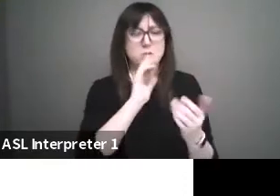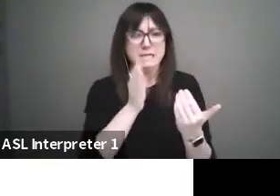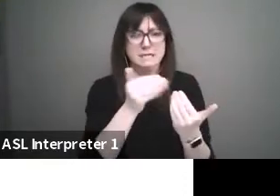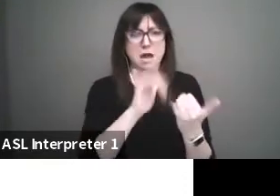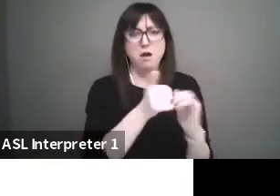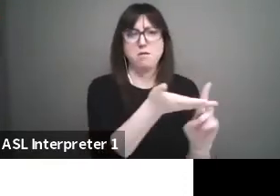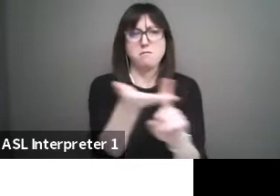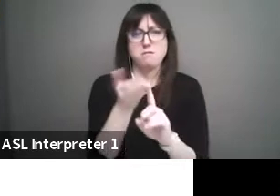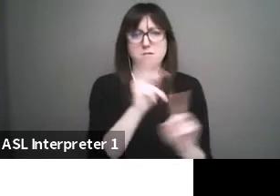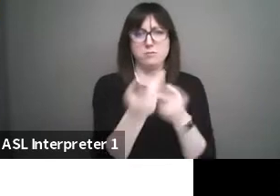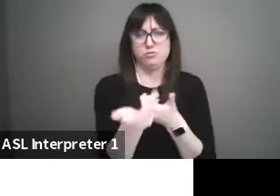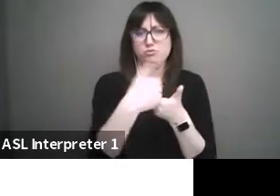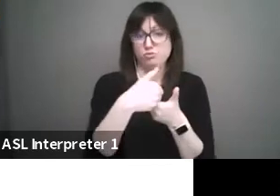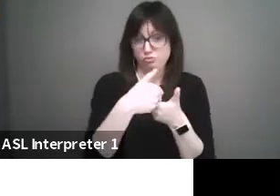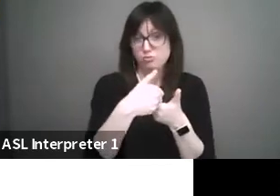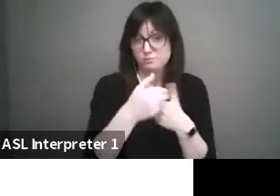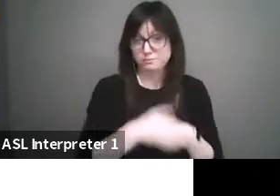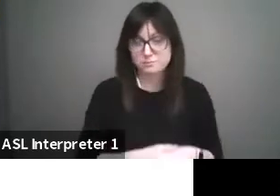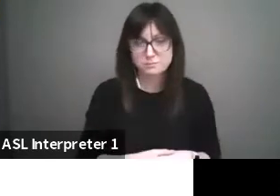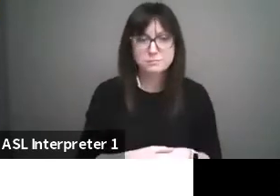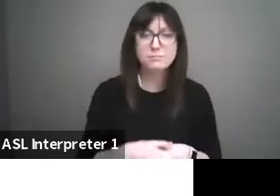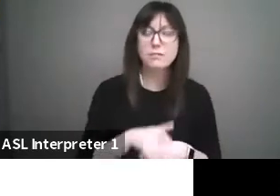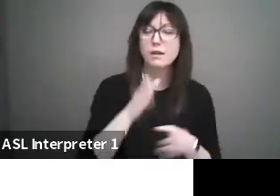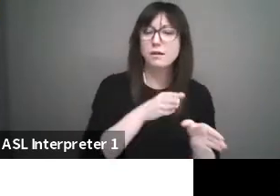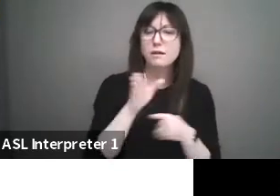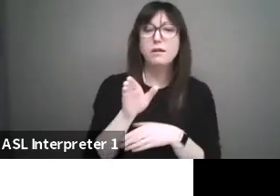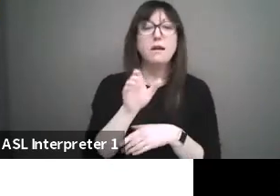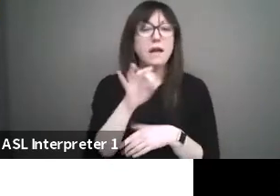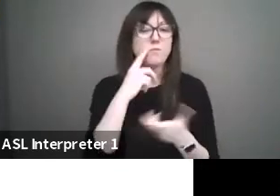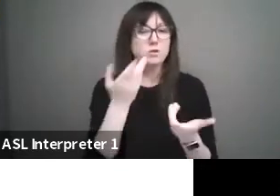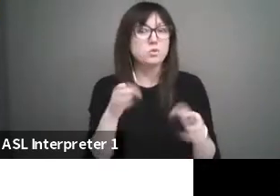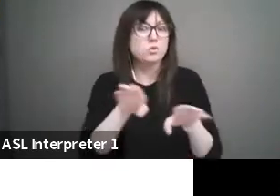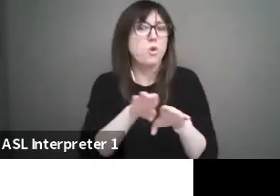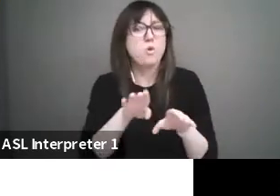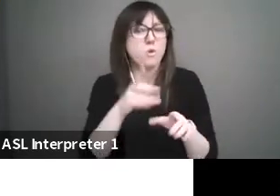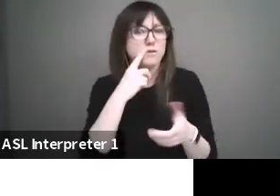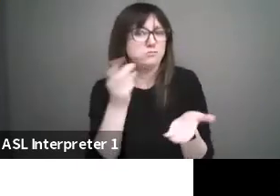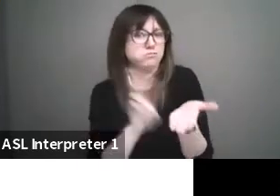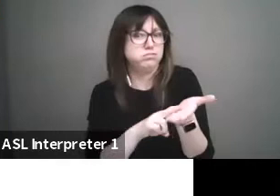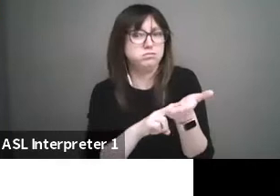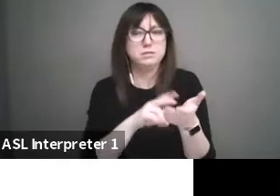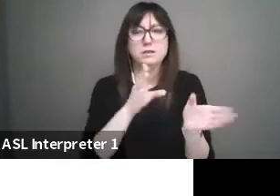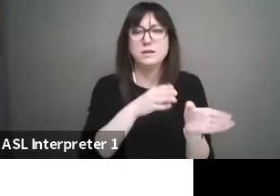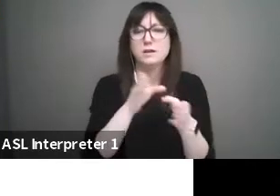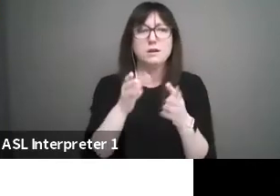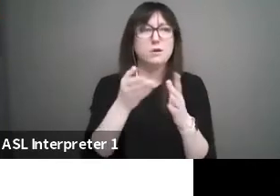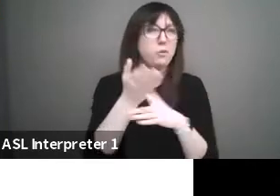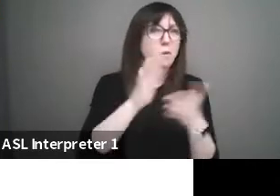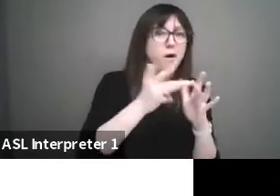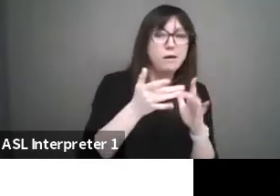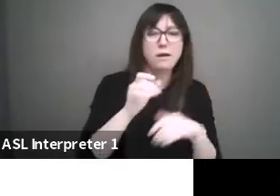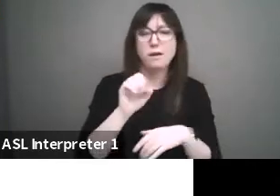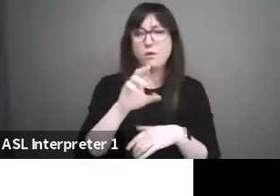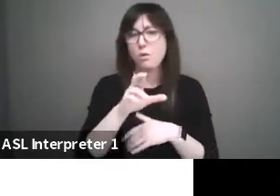video. Typically, when we are trying to close deals via internet or close deals from a B2B perspective